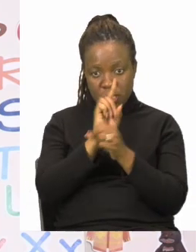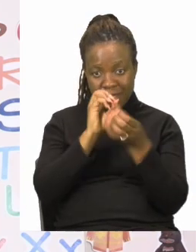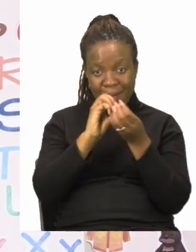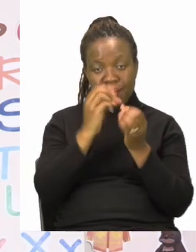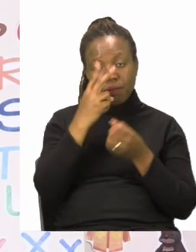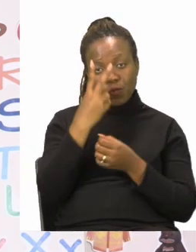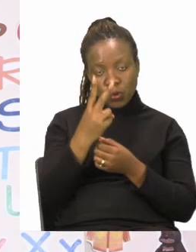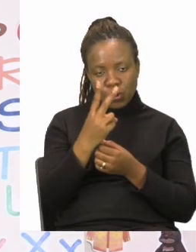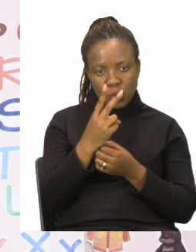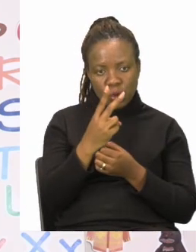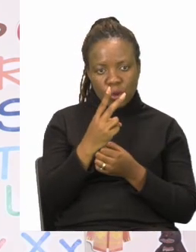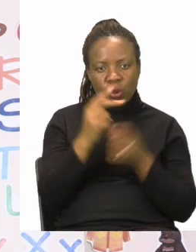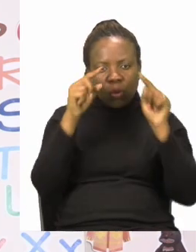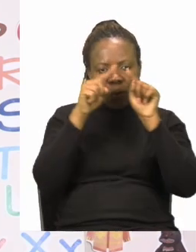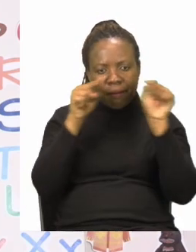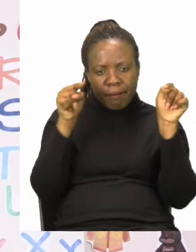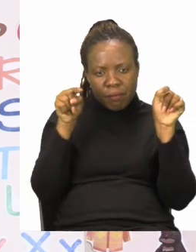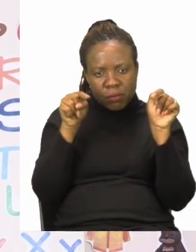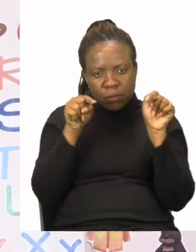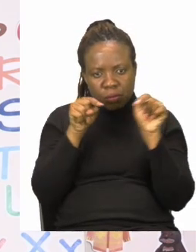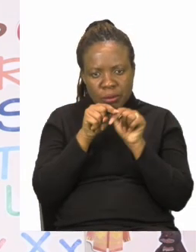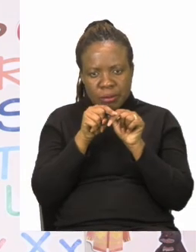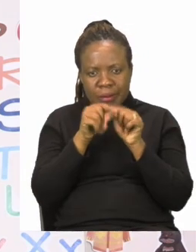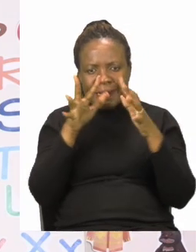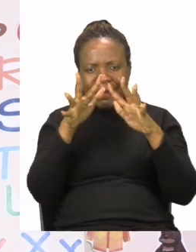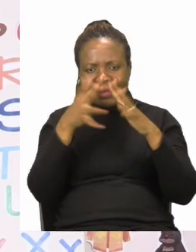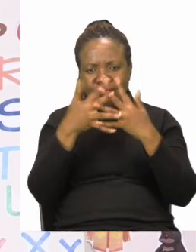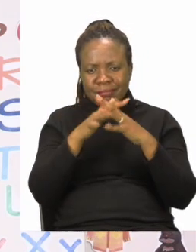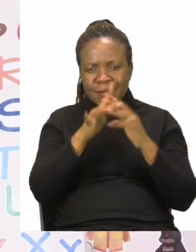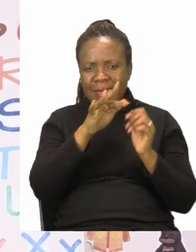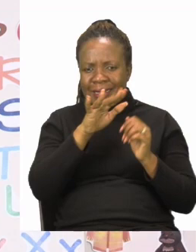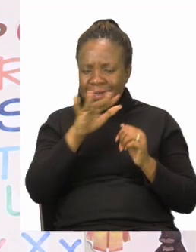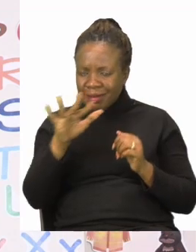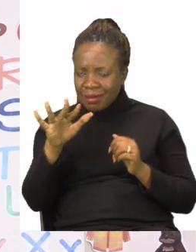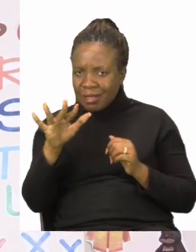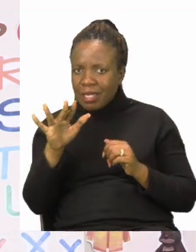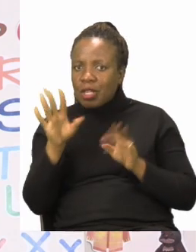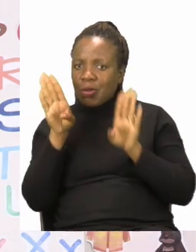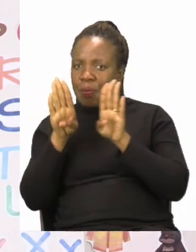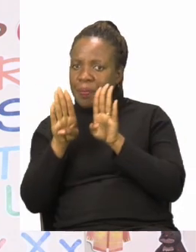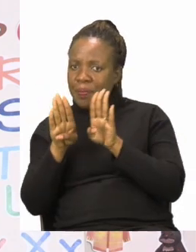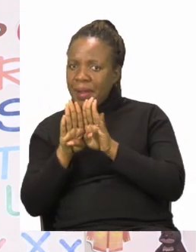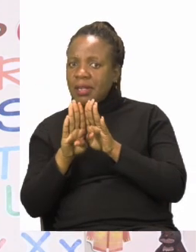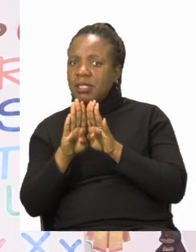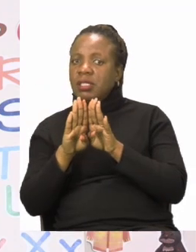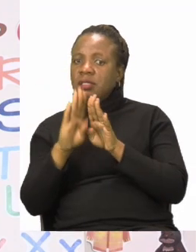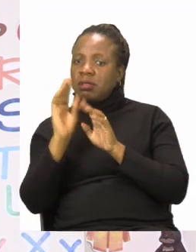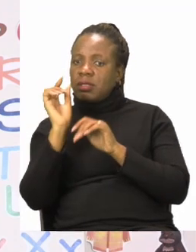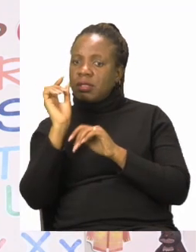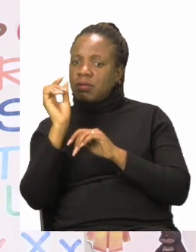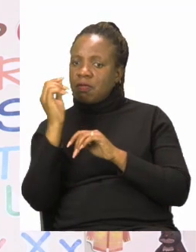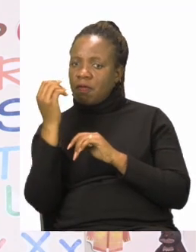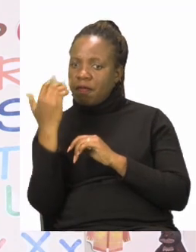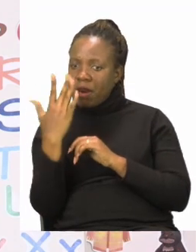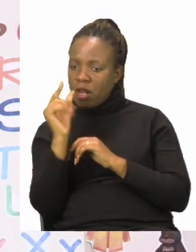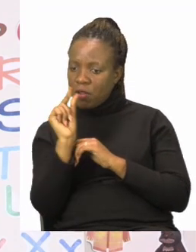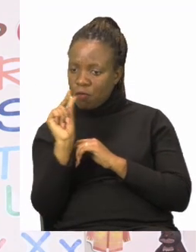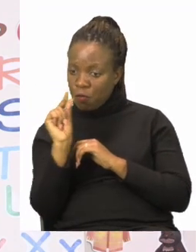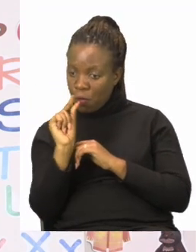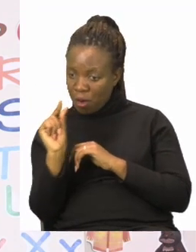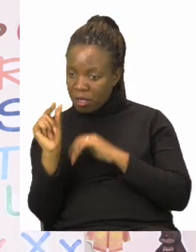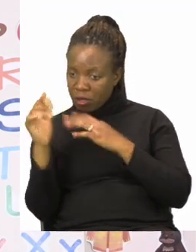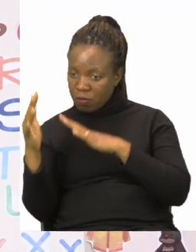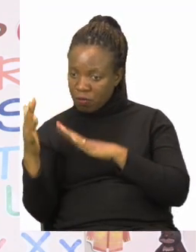take any 2 words out of the 5 and build your own sentences. Now, I built myself a